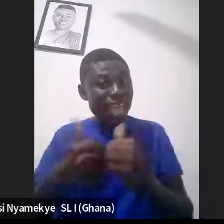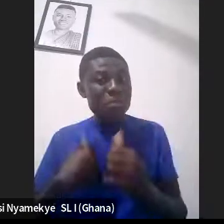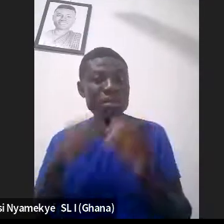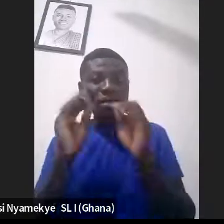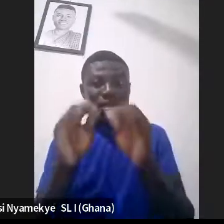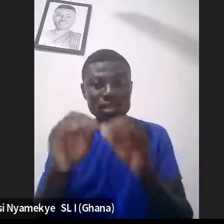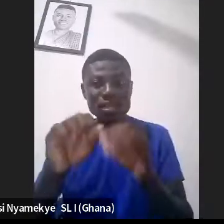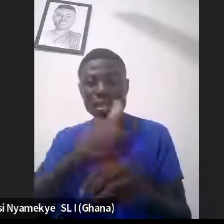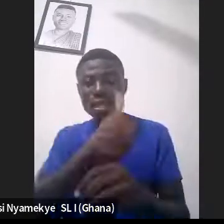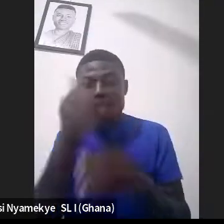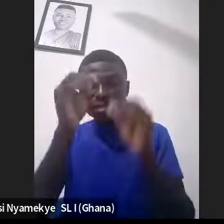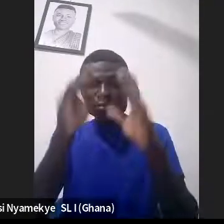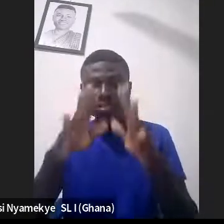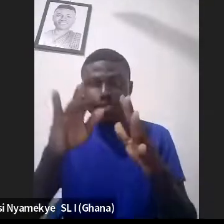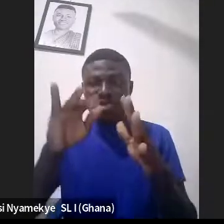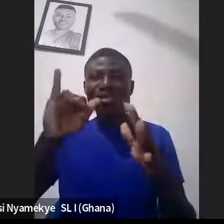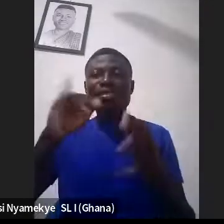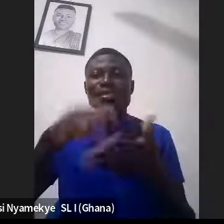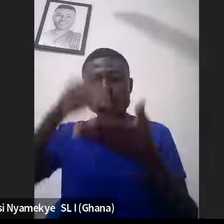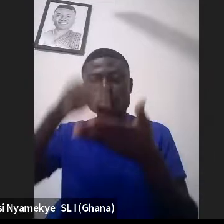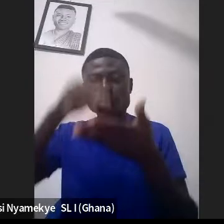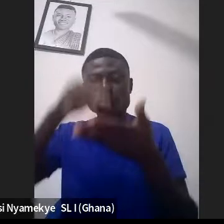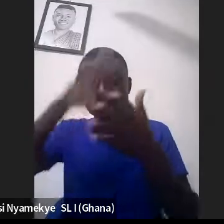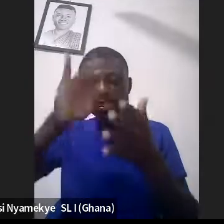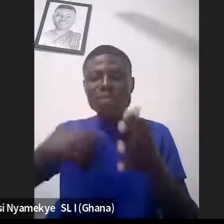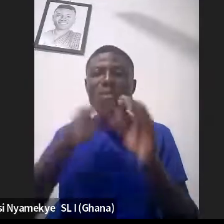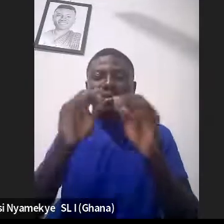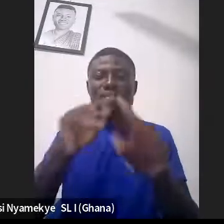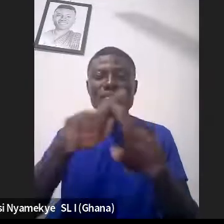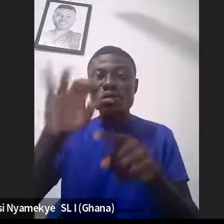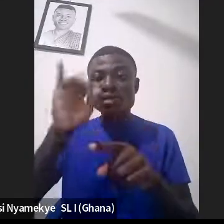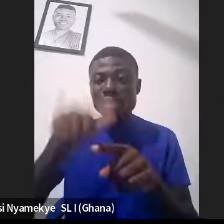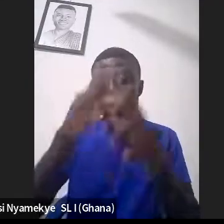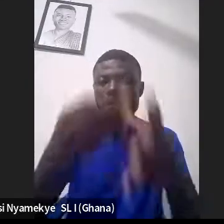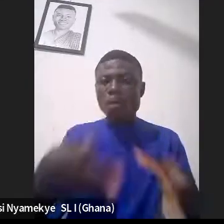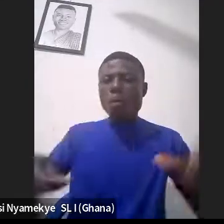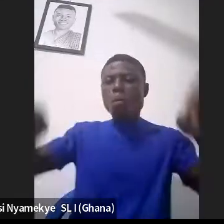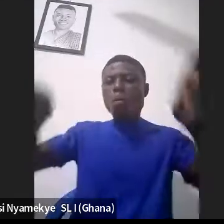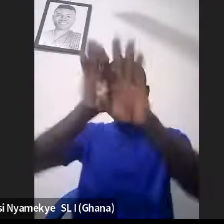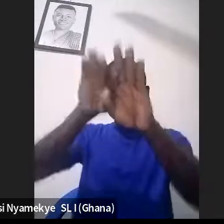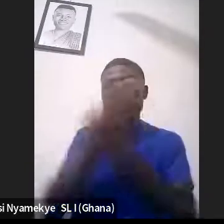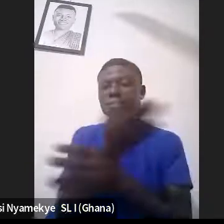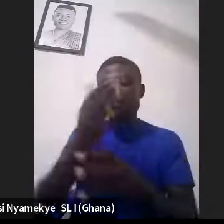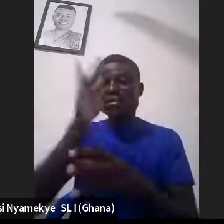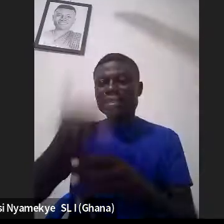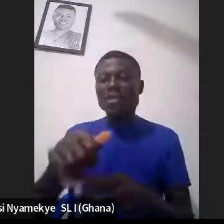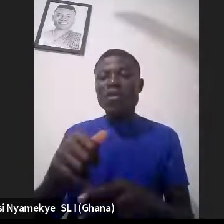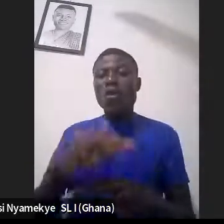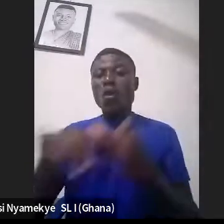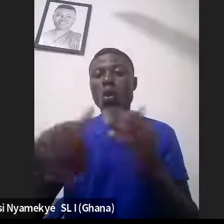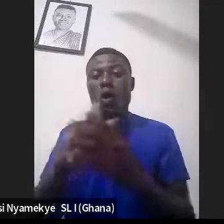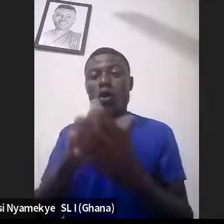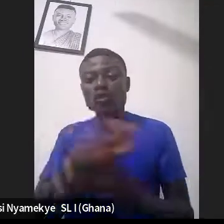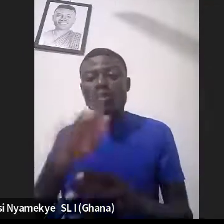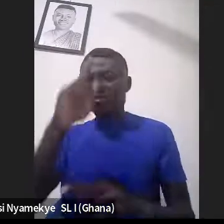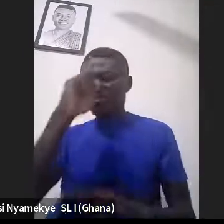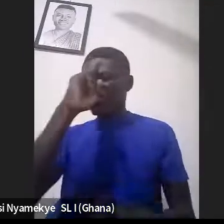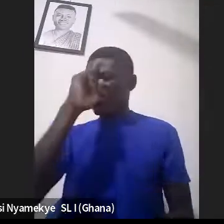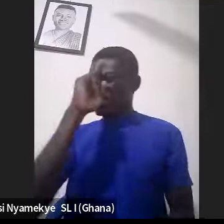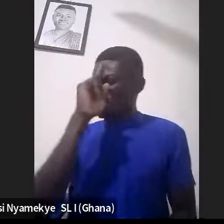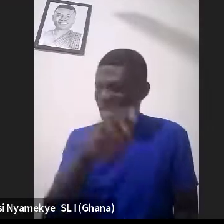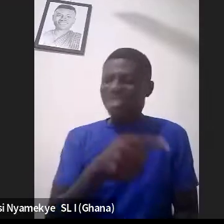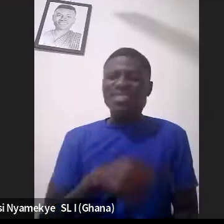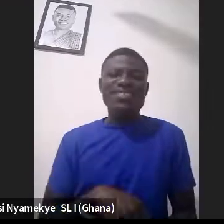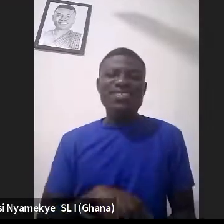that I work with as well. But I think that's the most important piece is these kids are smart.